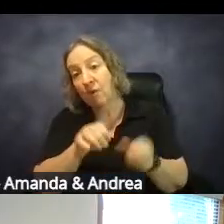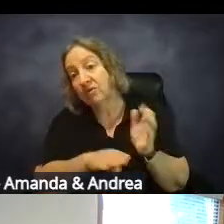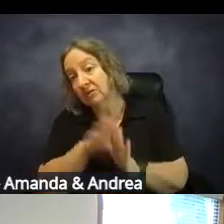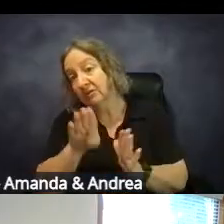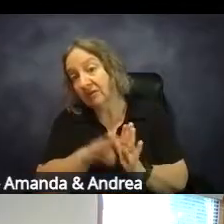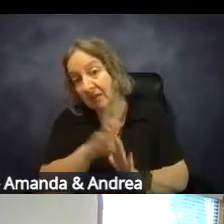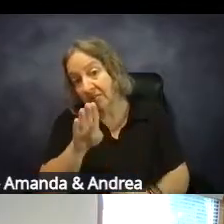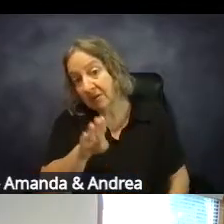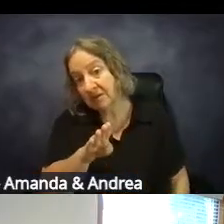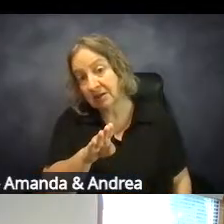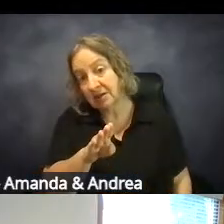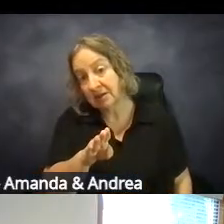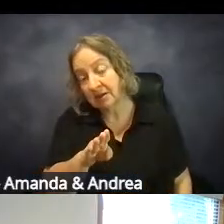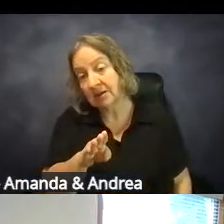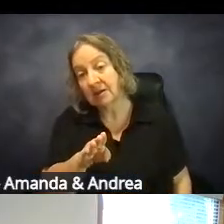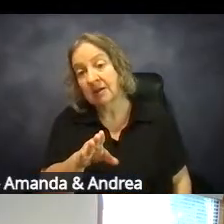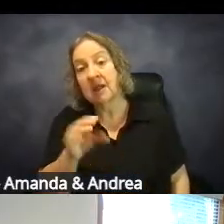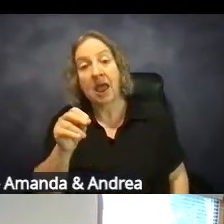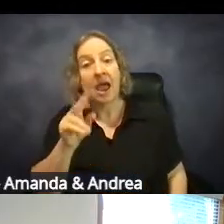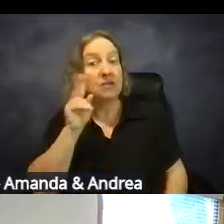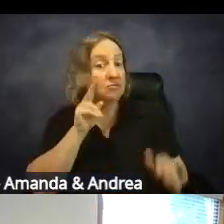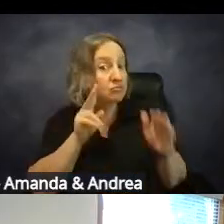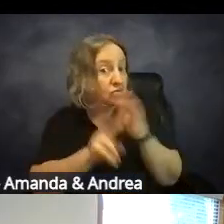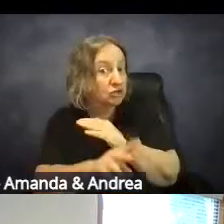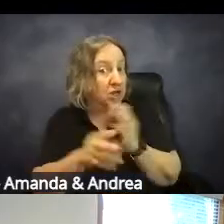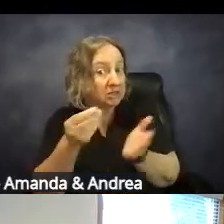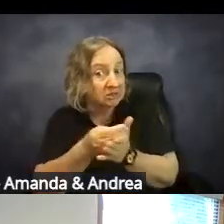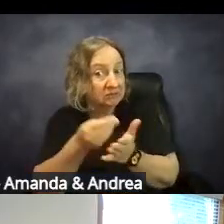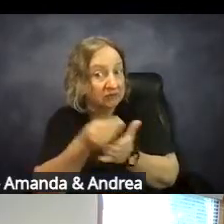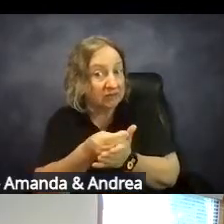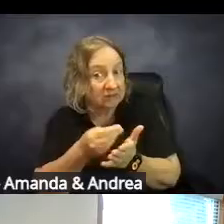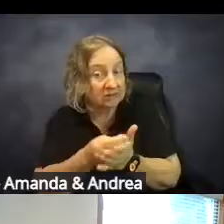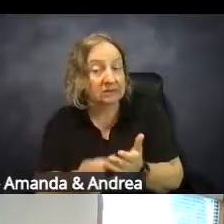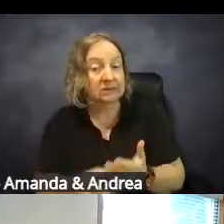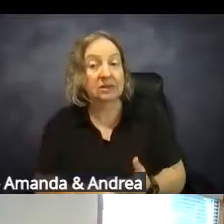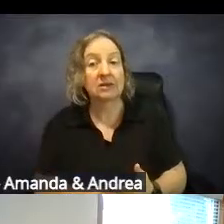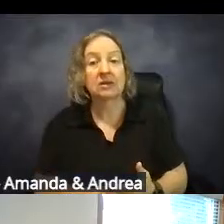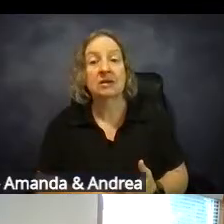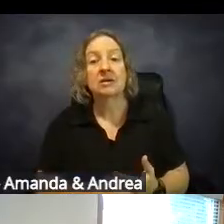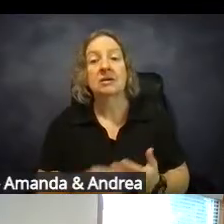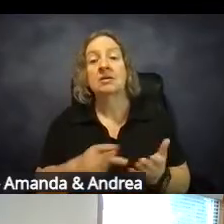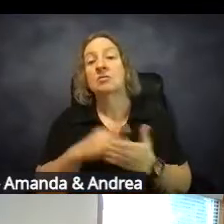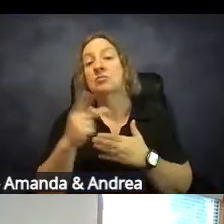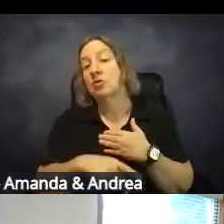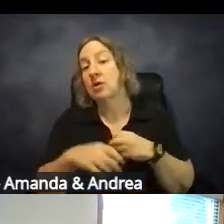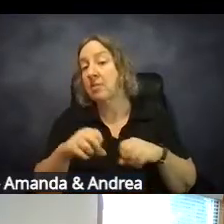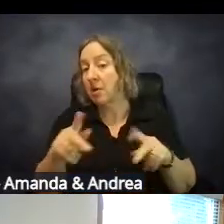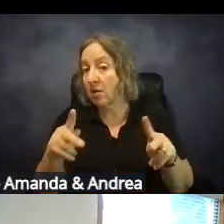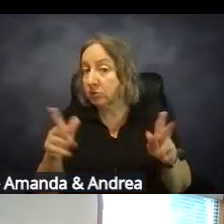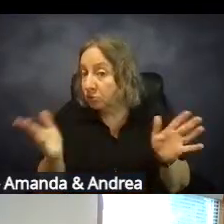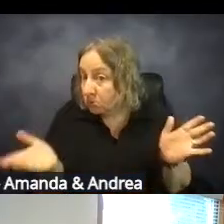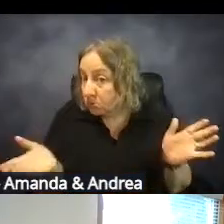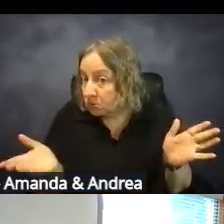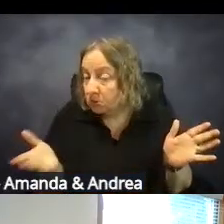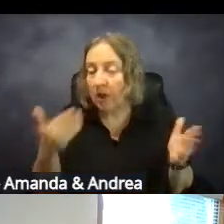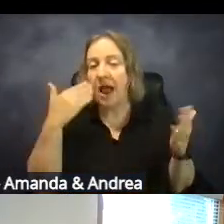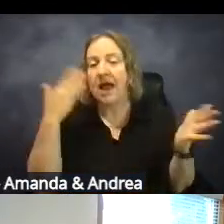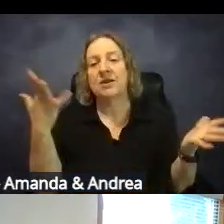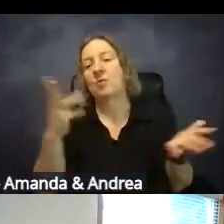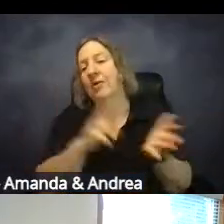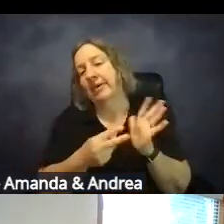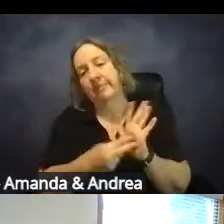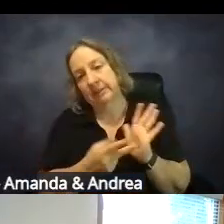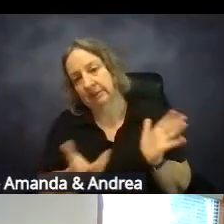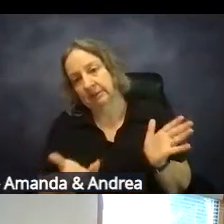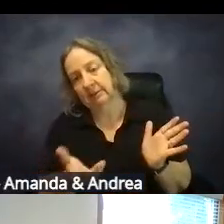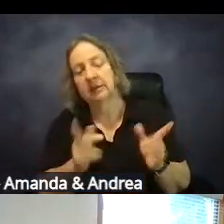and projected funds and program opportunities. So I don't know what that means,